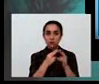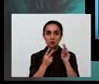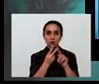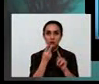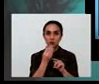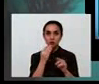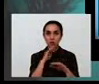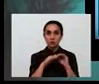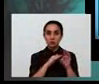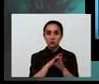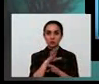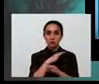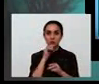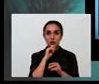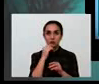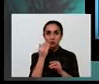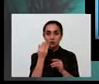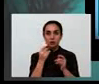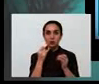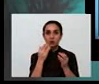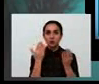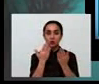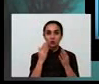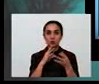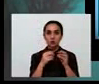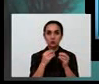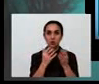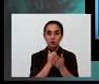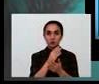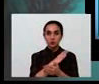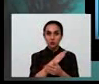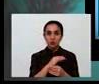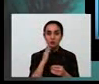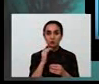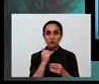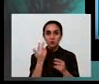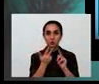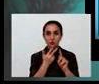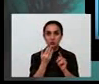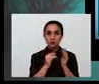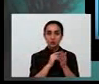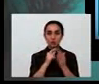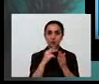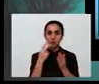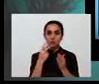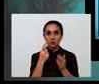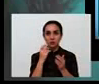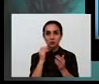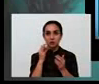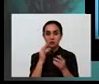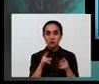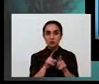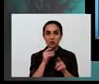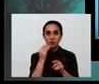savol, Xitoyda amalga oshirilgan iqtisodiy islohotlarda qanday natijalarga olib keldi? Va uchinchi savol, 21-asr boshlariga